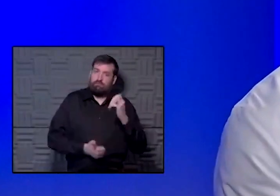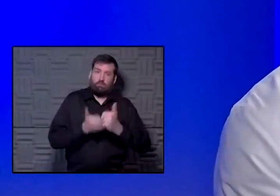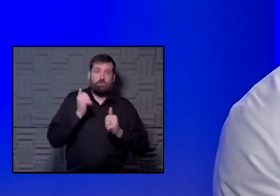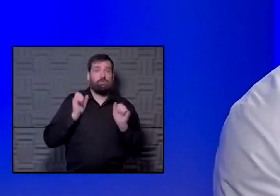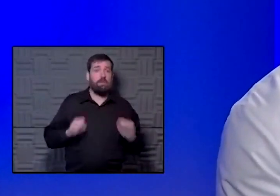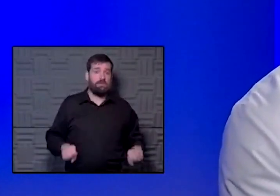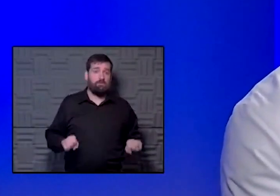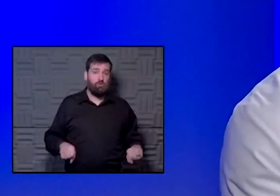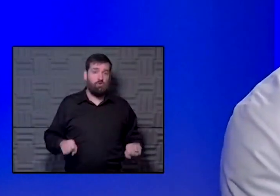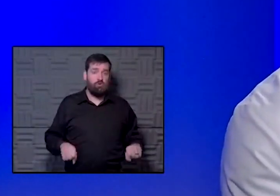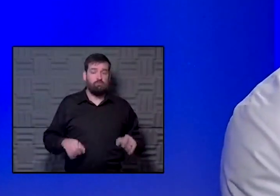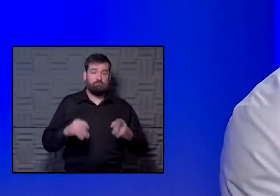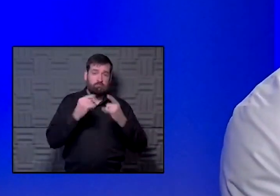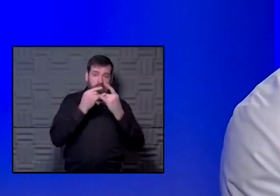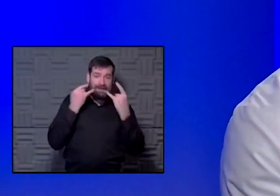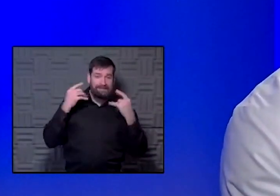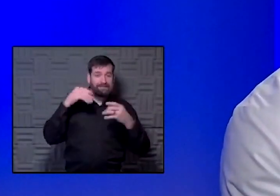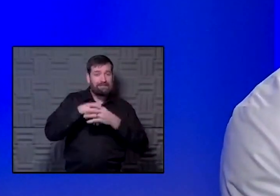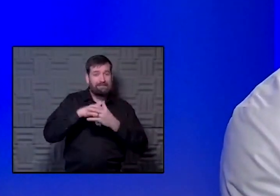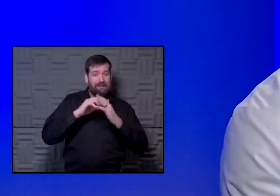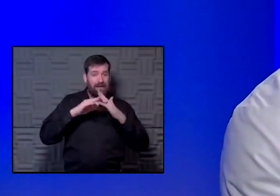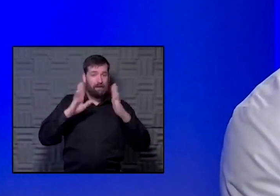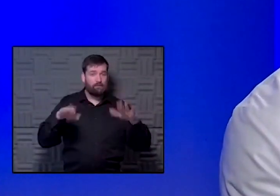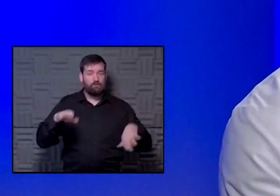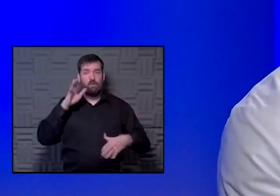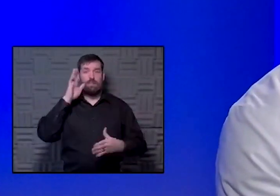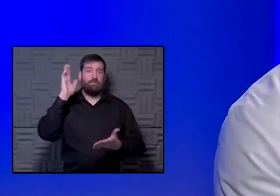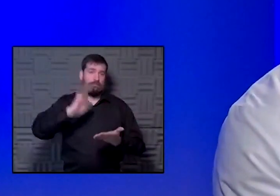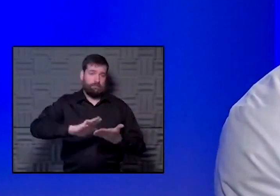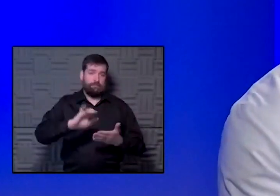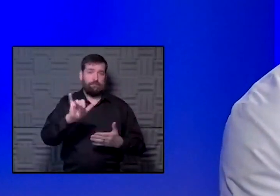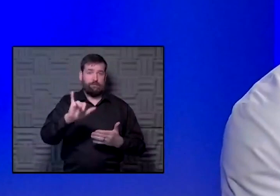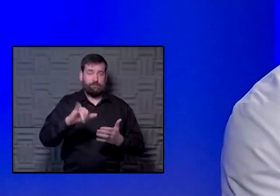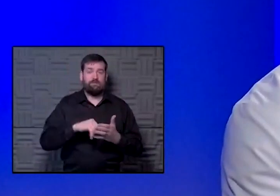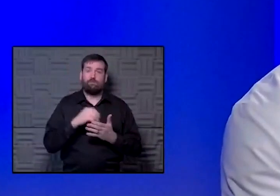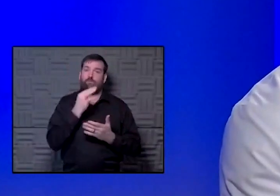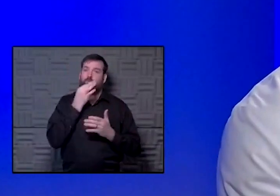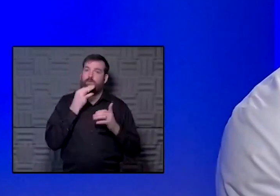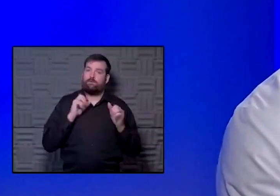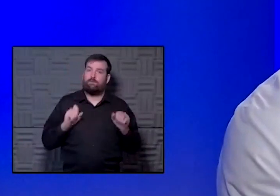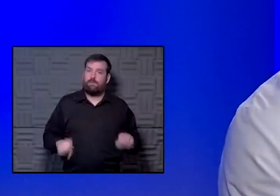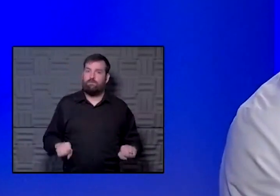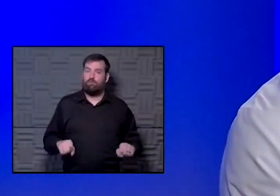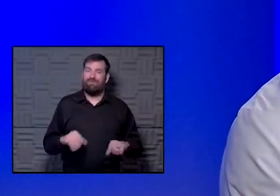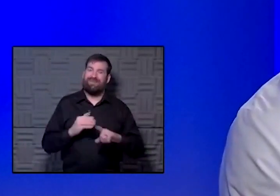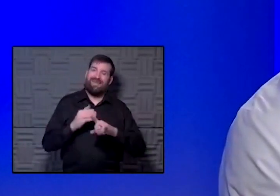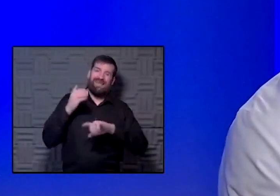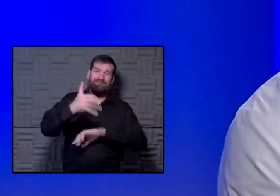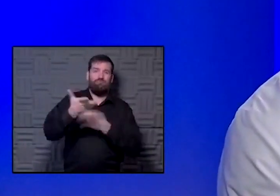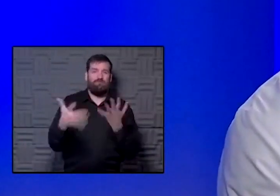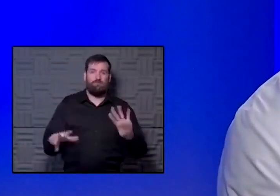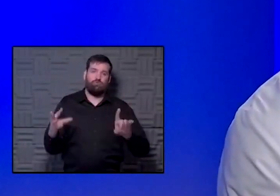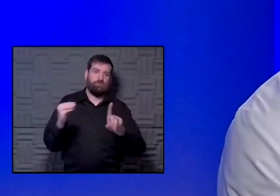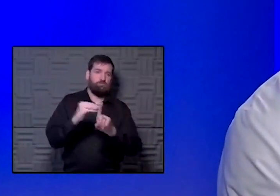possible in the household. Wearing masks in the household will cut down on that as well, as soon as possible after that exposure is